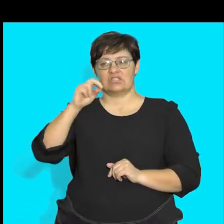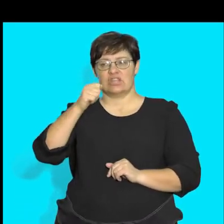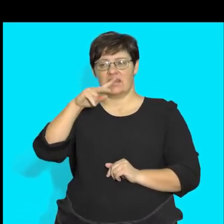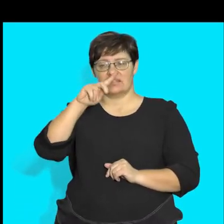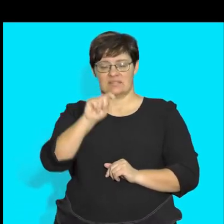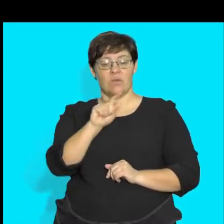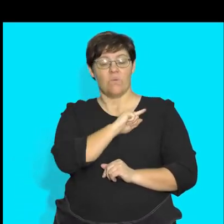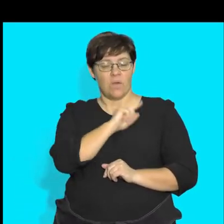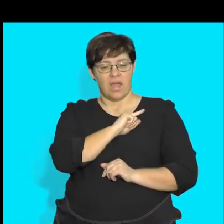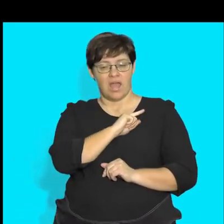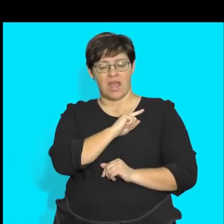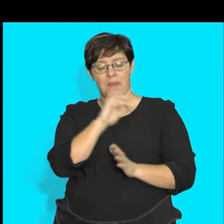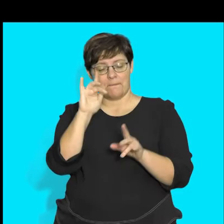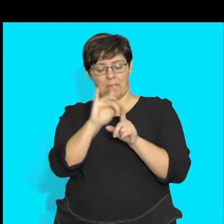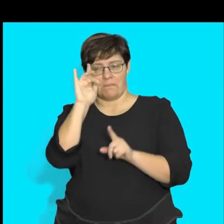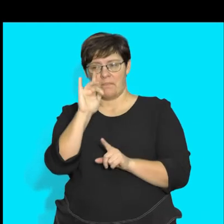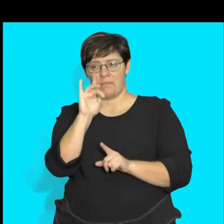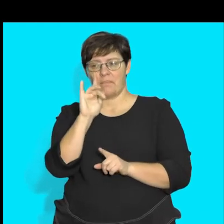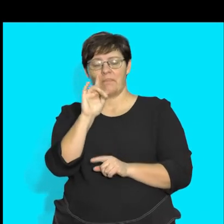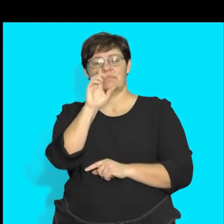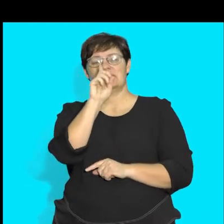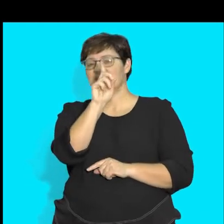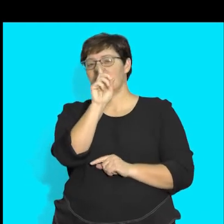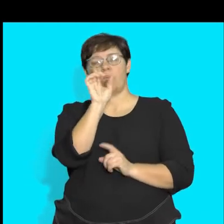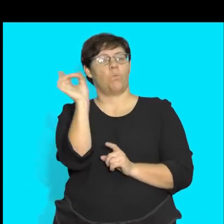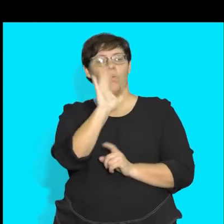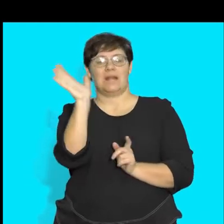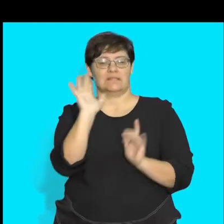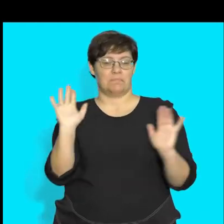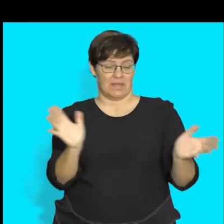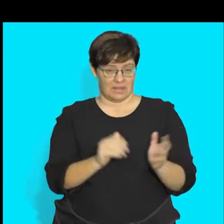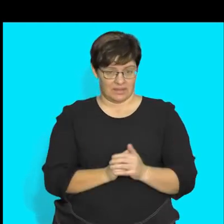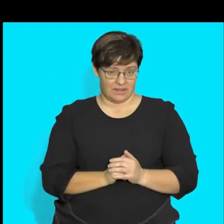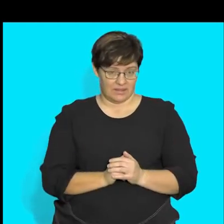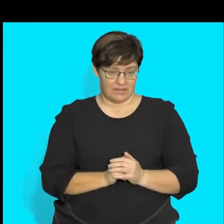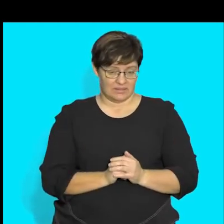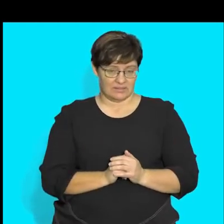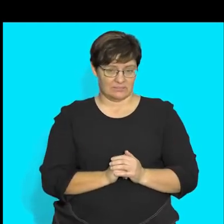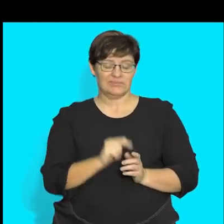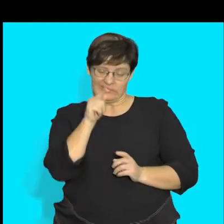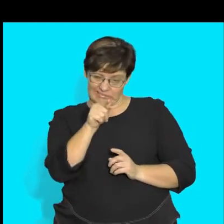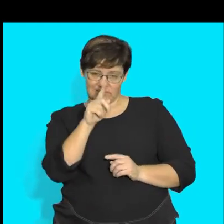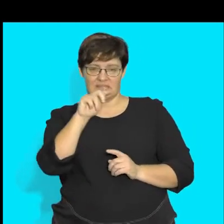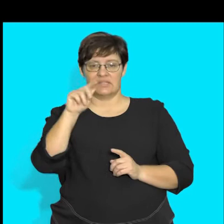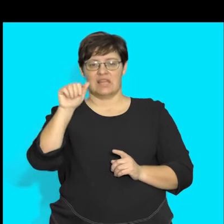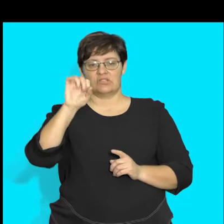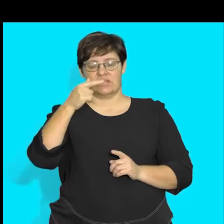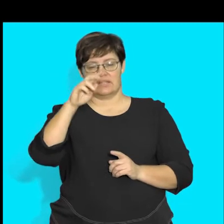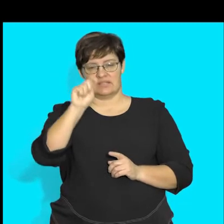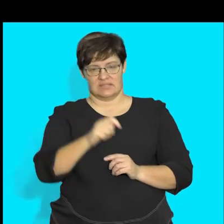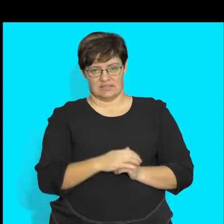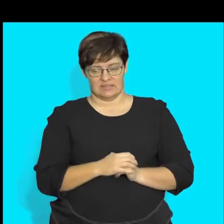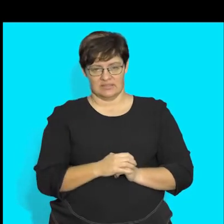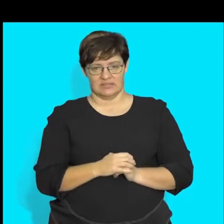it only touches my circle at point. It only touches my circle once. And so that is a tangent.